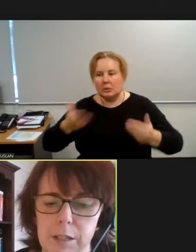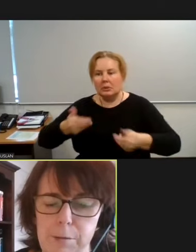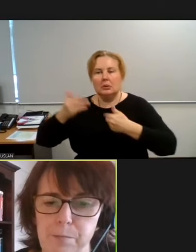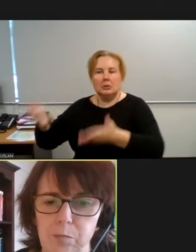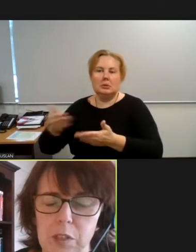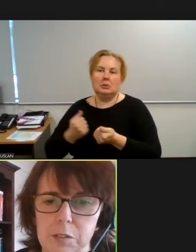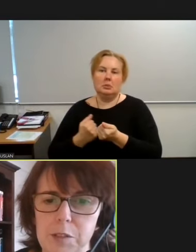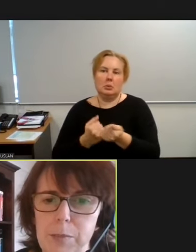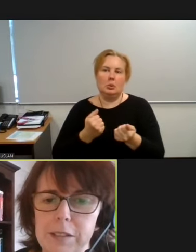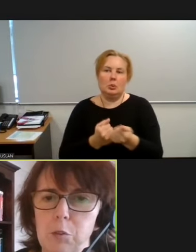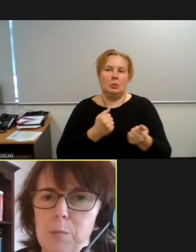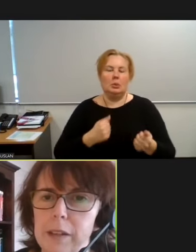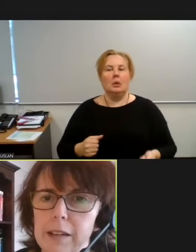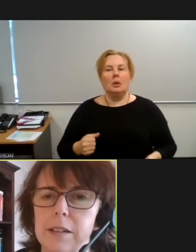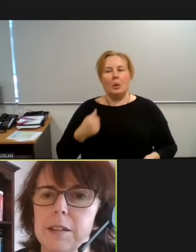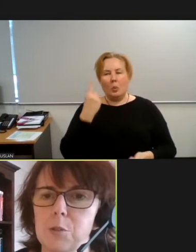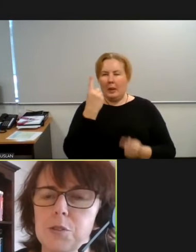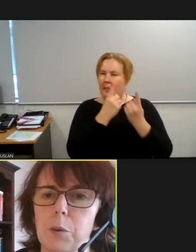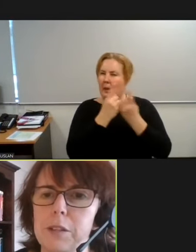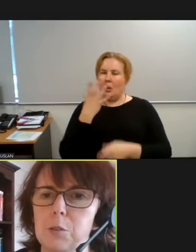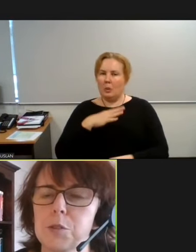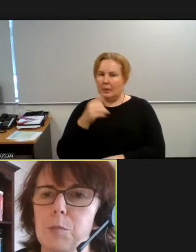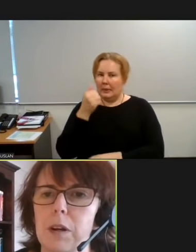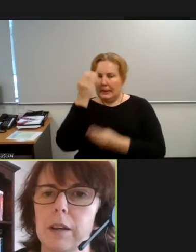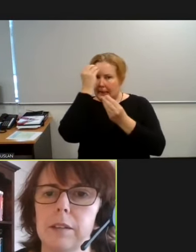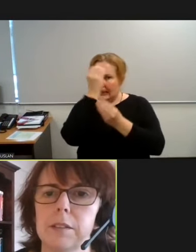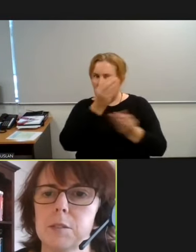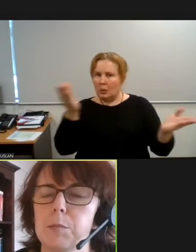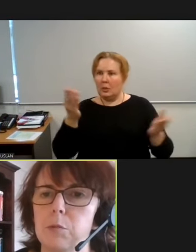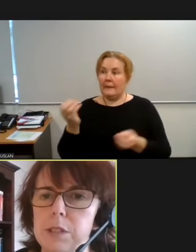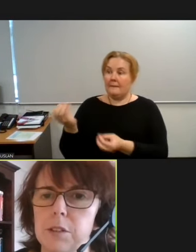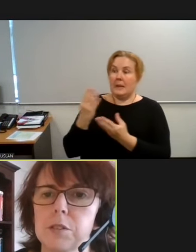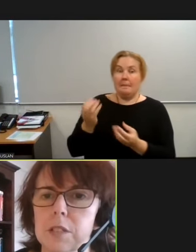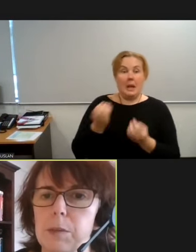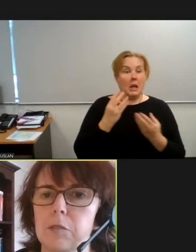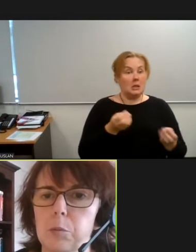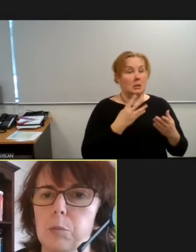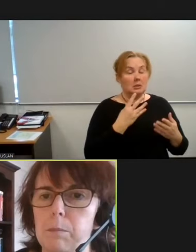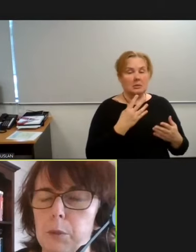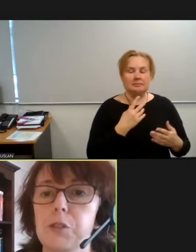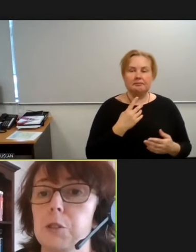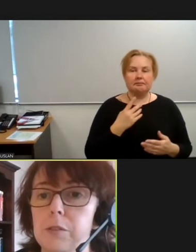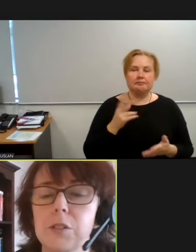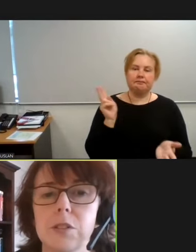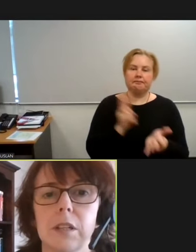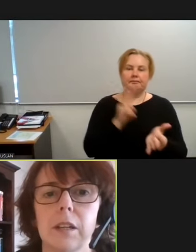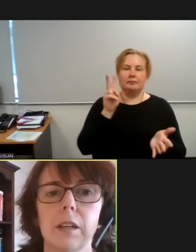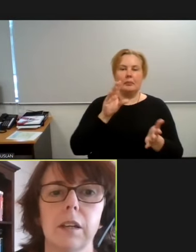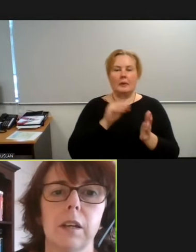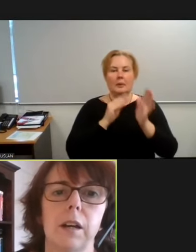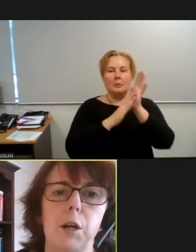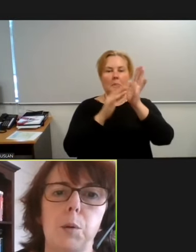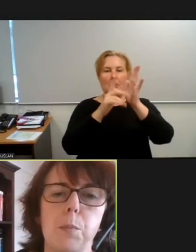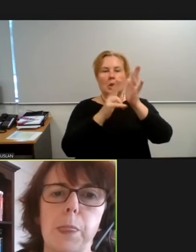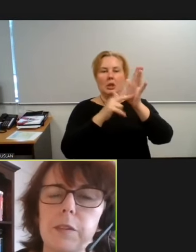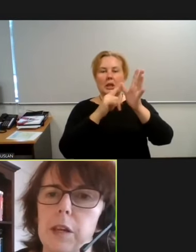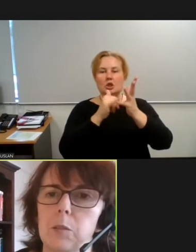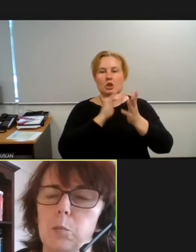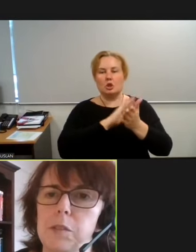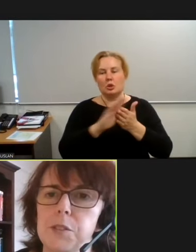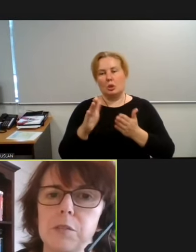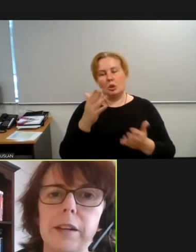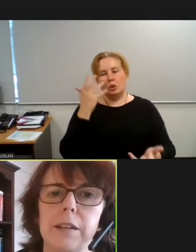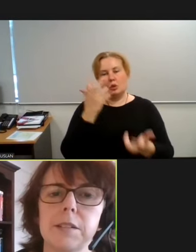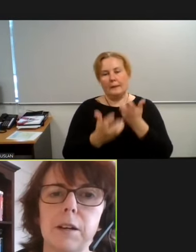is that the feedback that we've been getting is also endorsed by some of the research that's come out from Monash University.